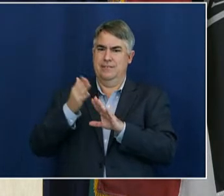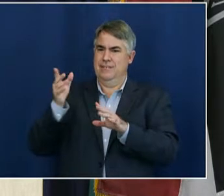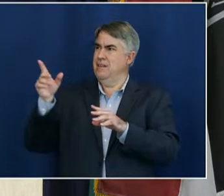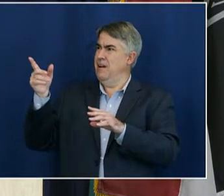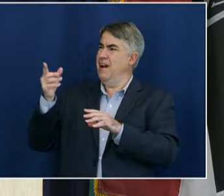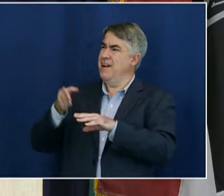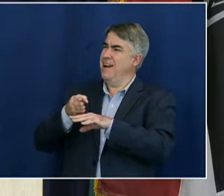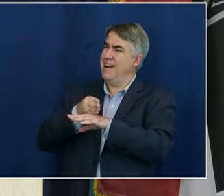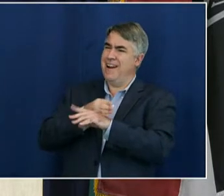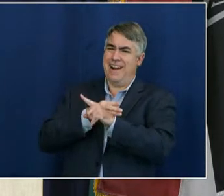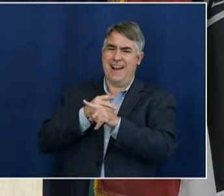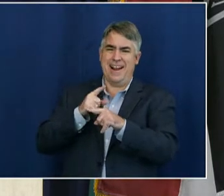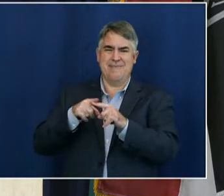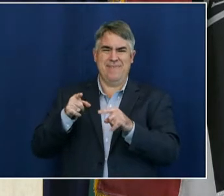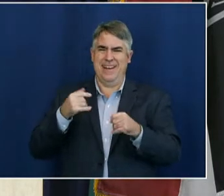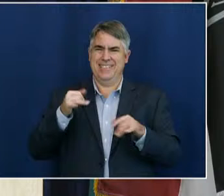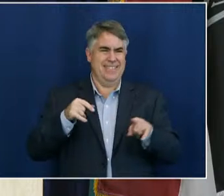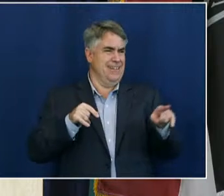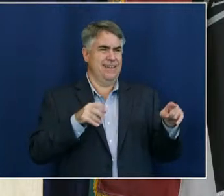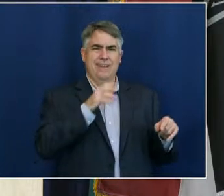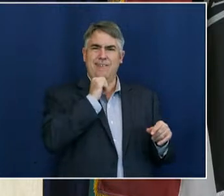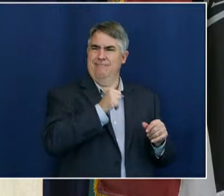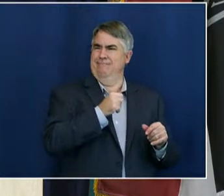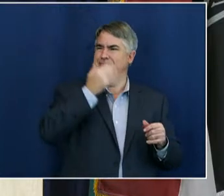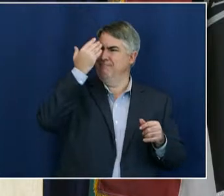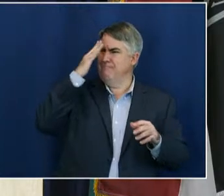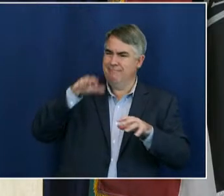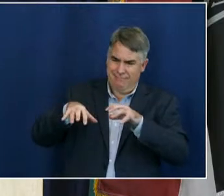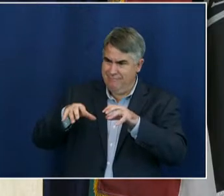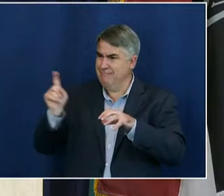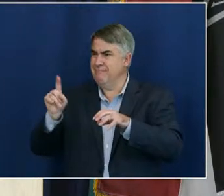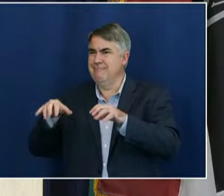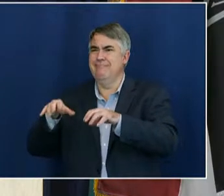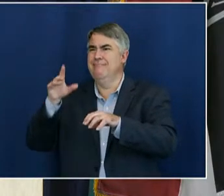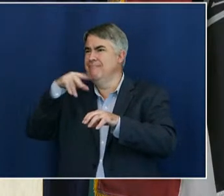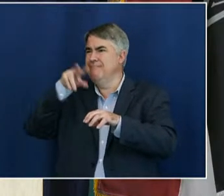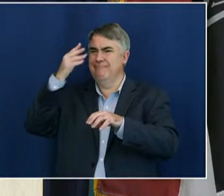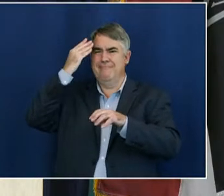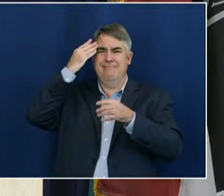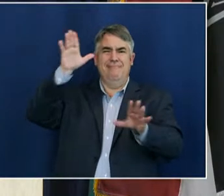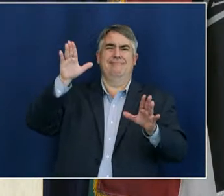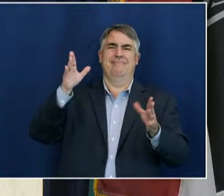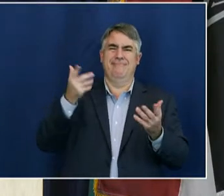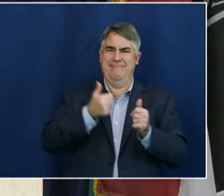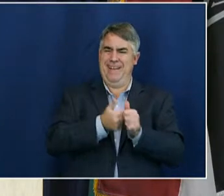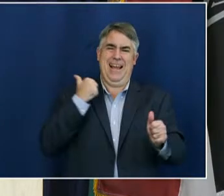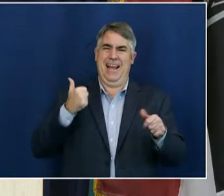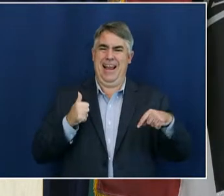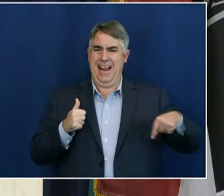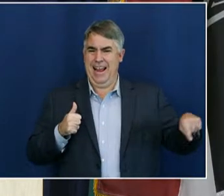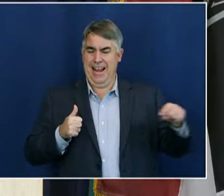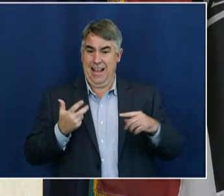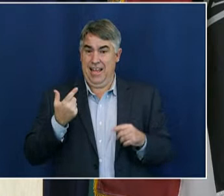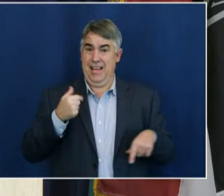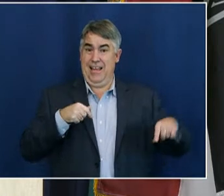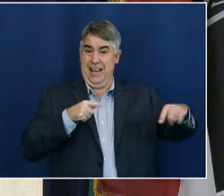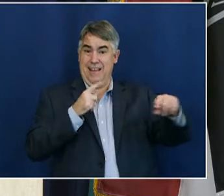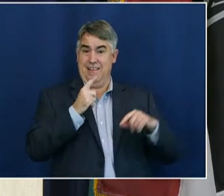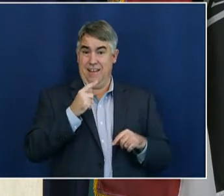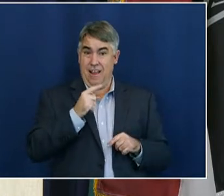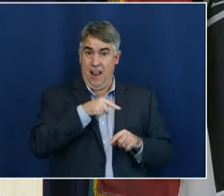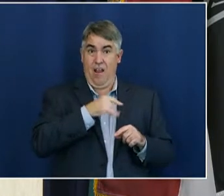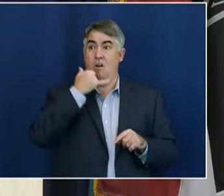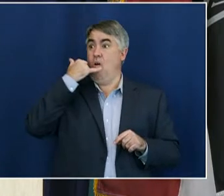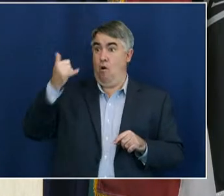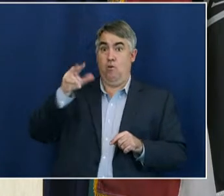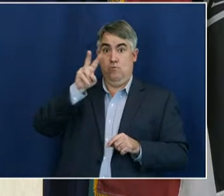able to even access that. And on top of that, when they call 211, there are